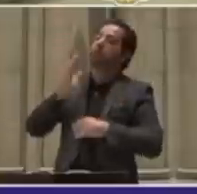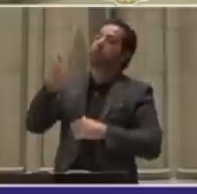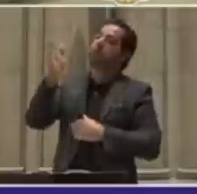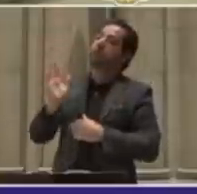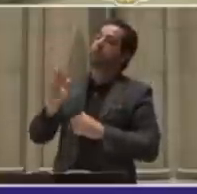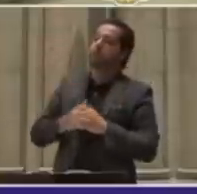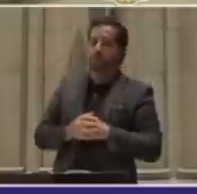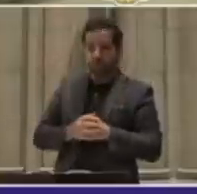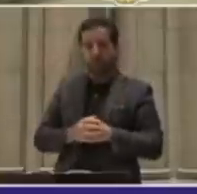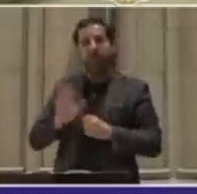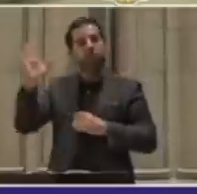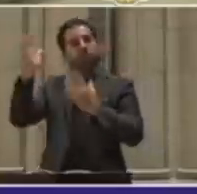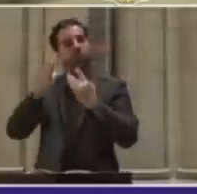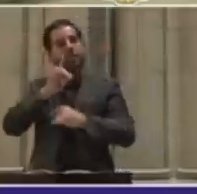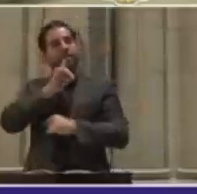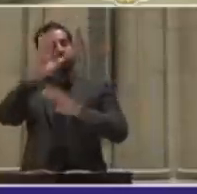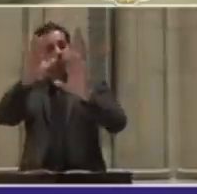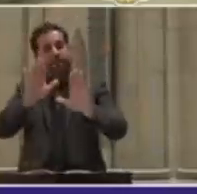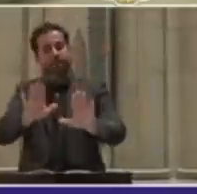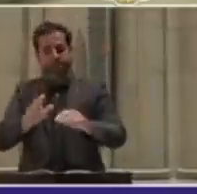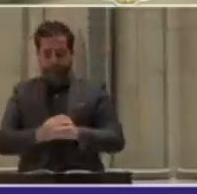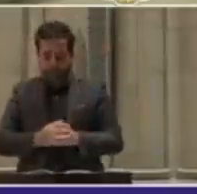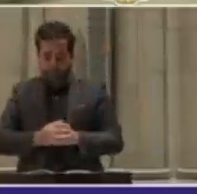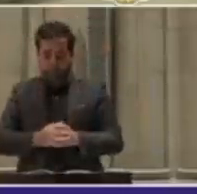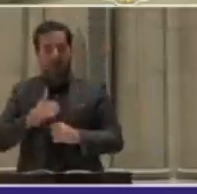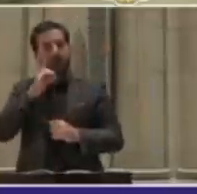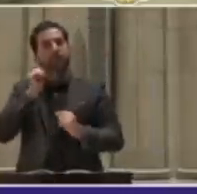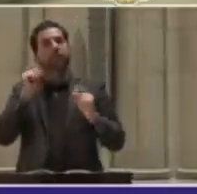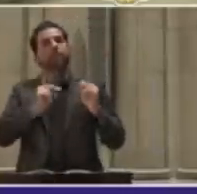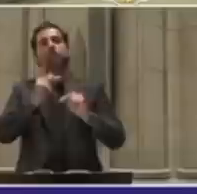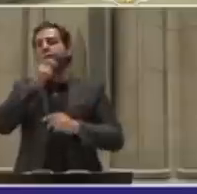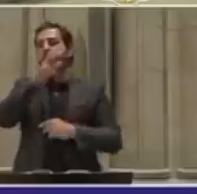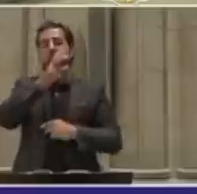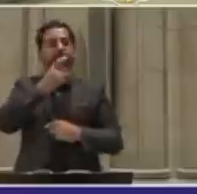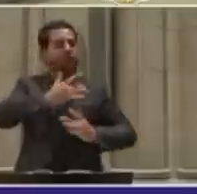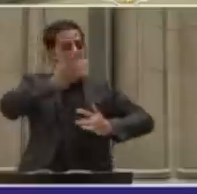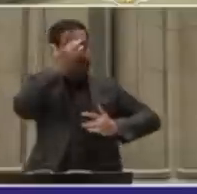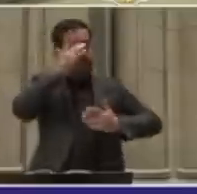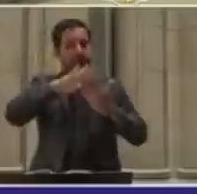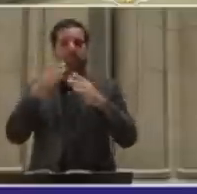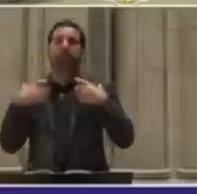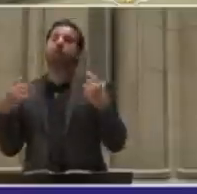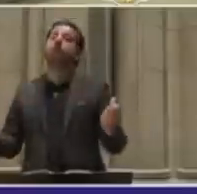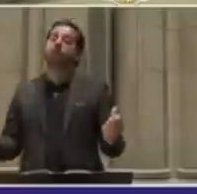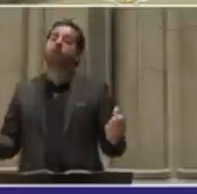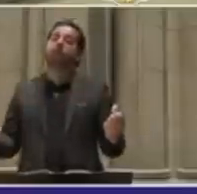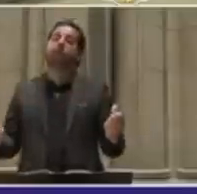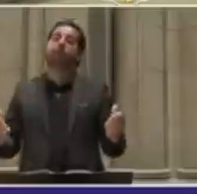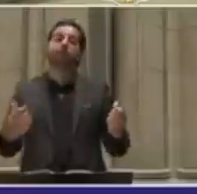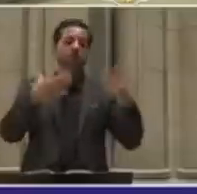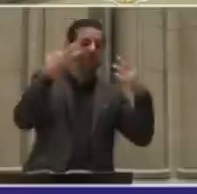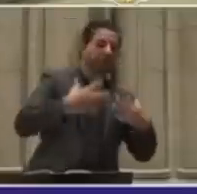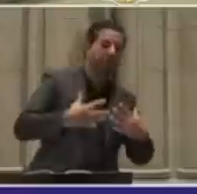God. Your mercy is great. For all who journey from illness to health, from